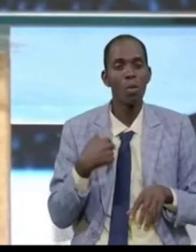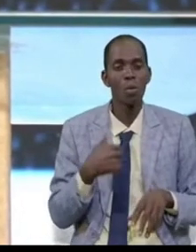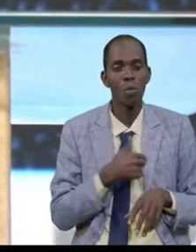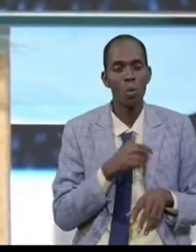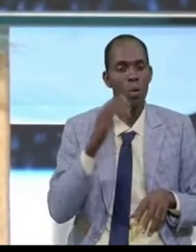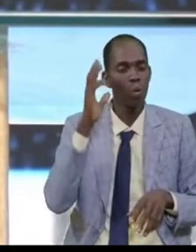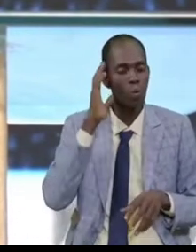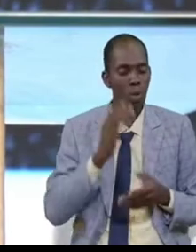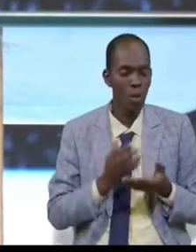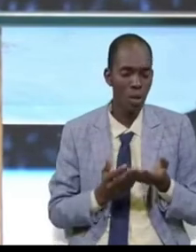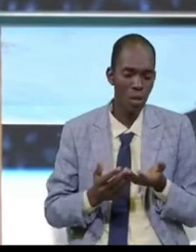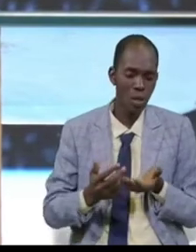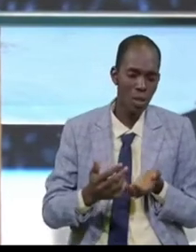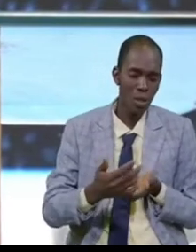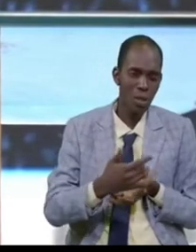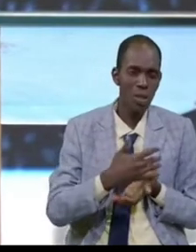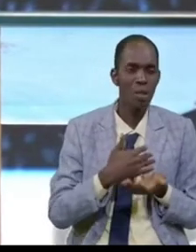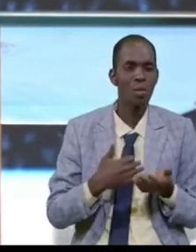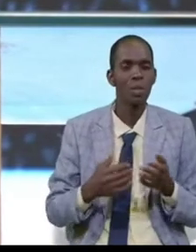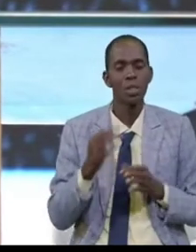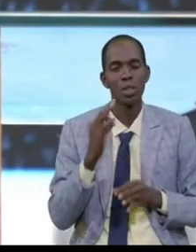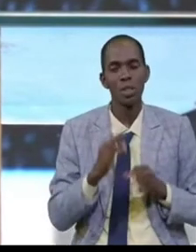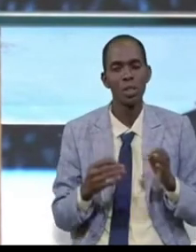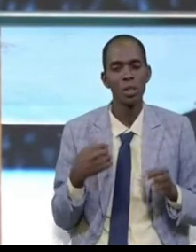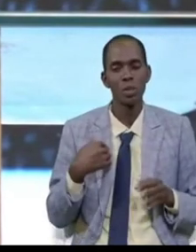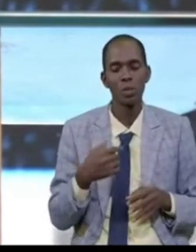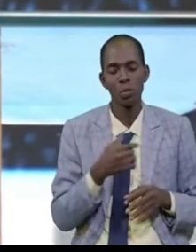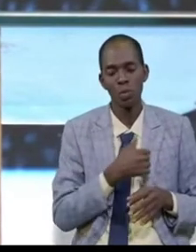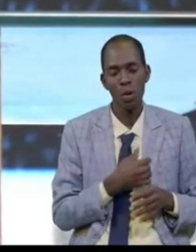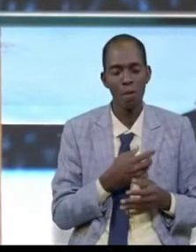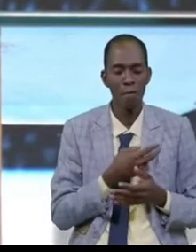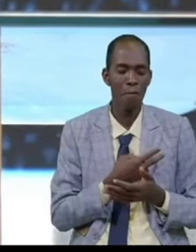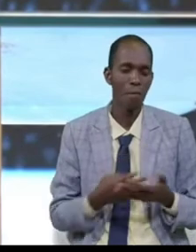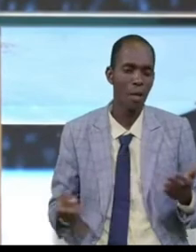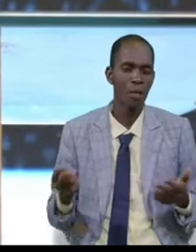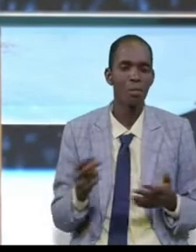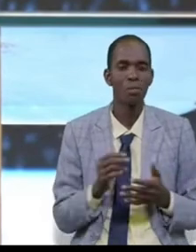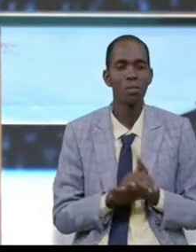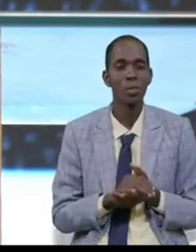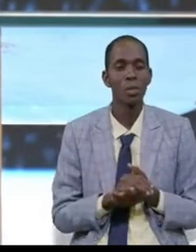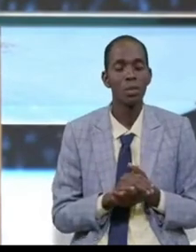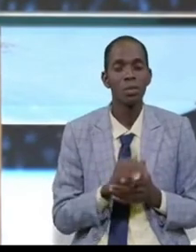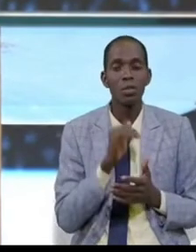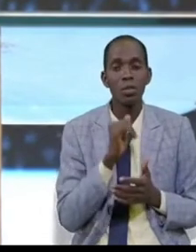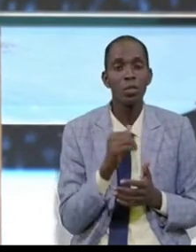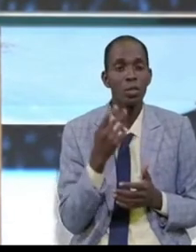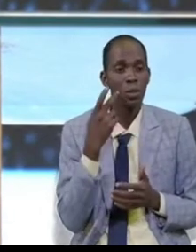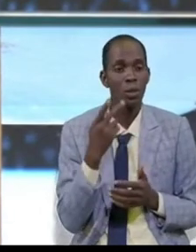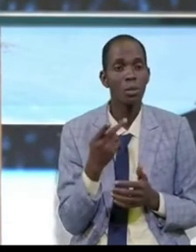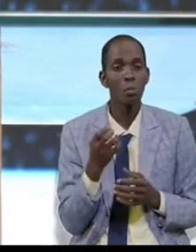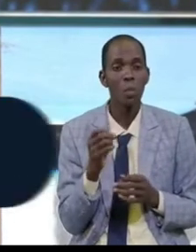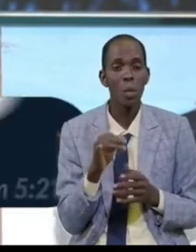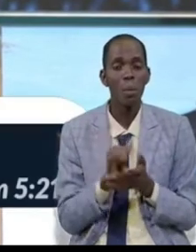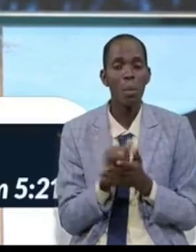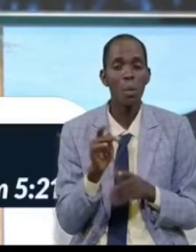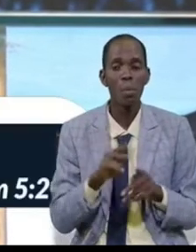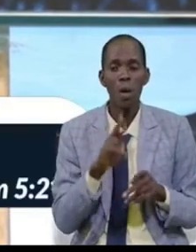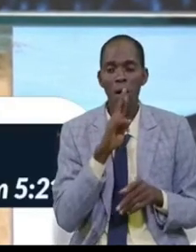at verse 10. As we therefore have opportunity, be looking for